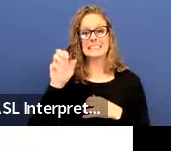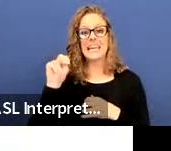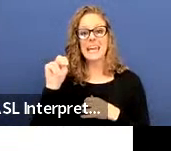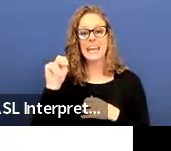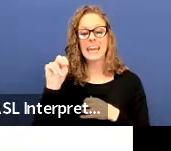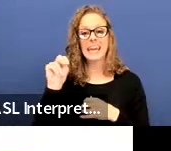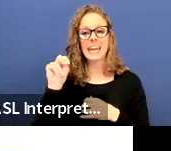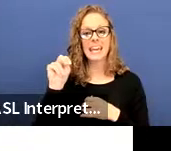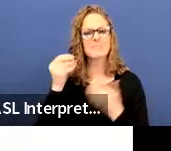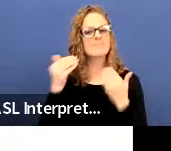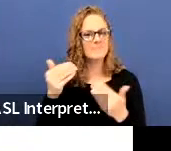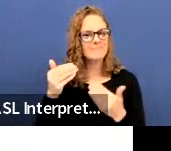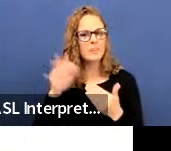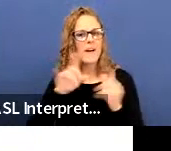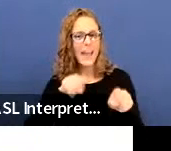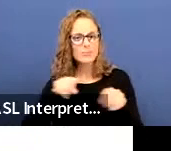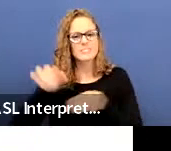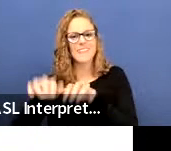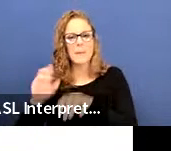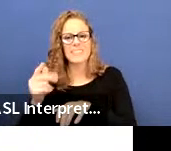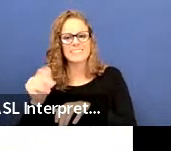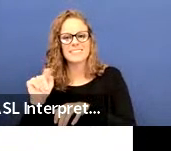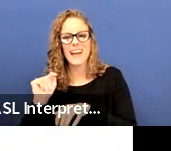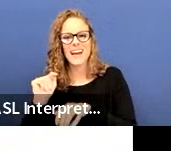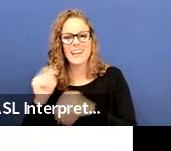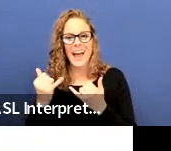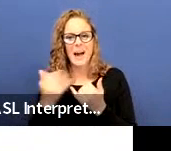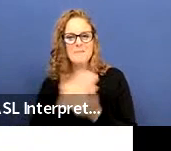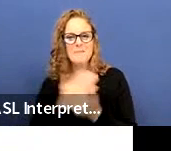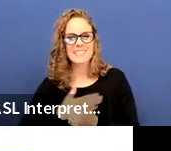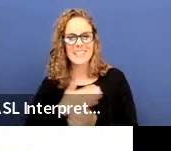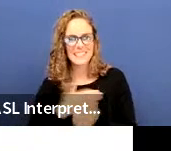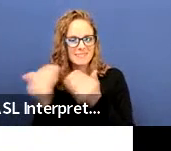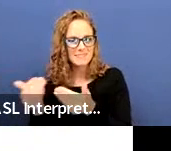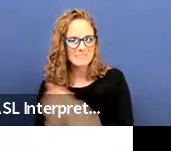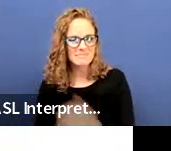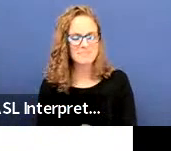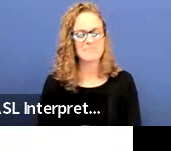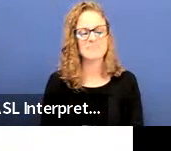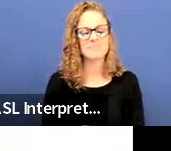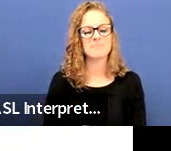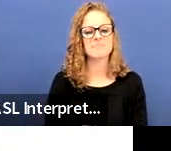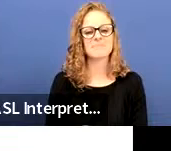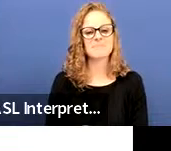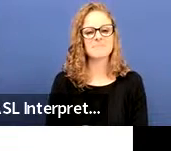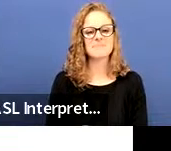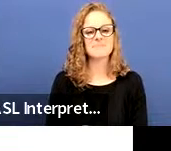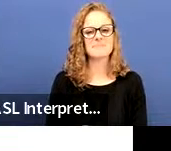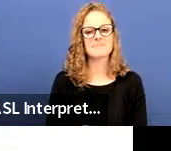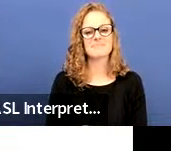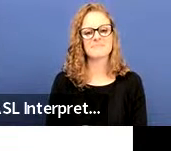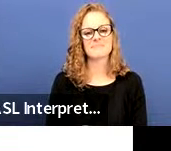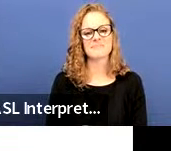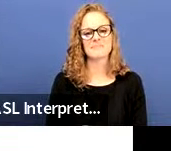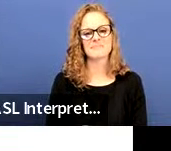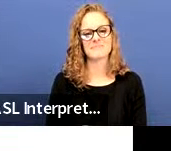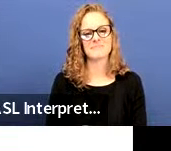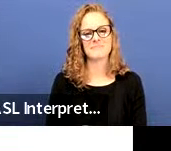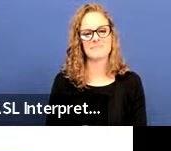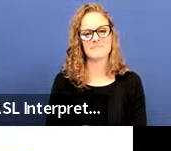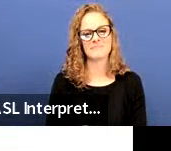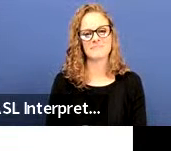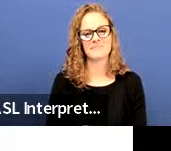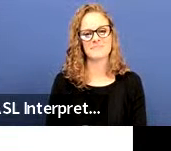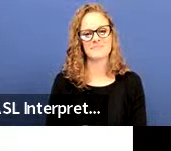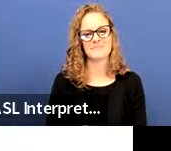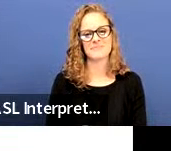our chat box, please. And as we put in our one thing, I think the thing that I'm looking